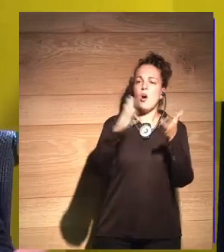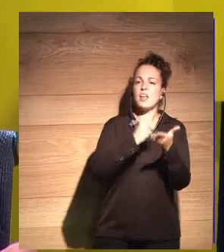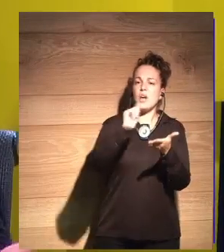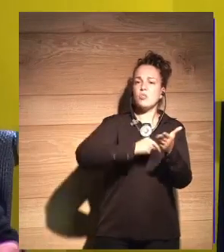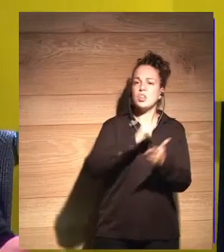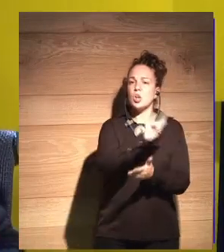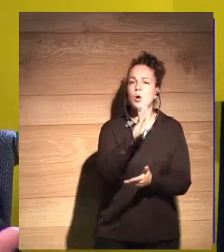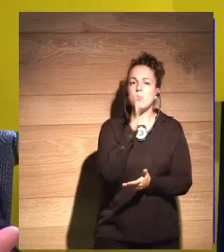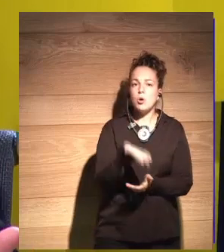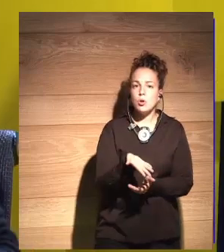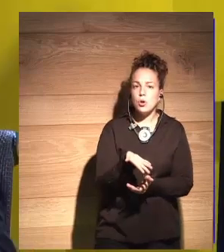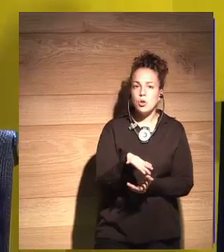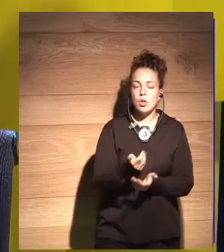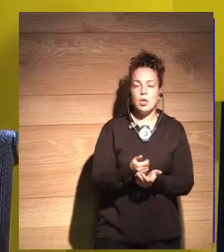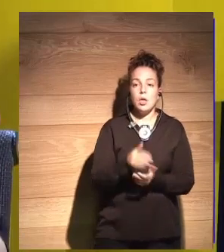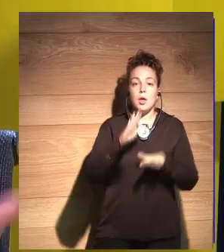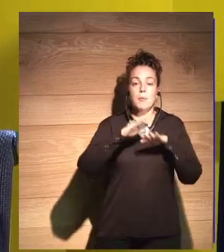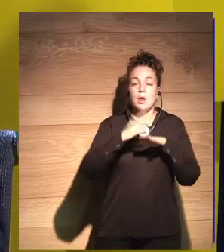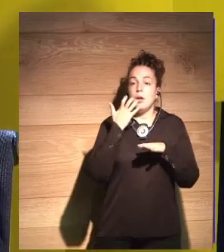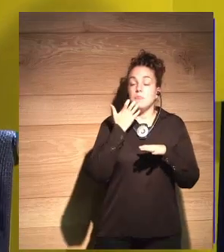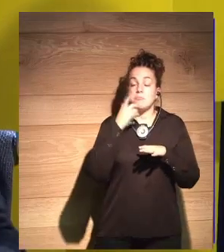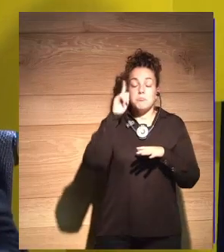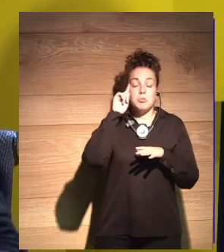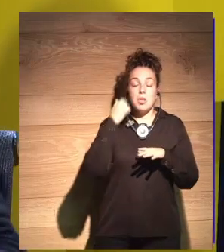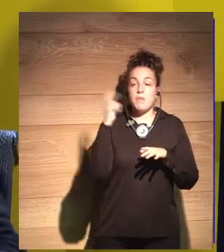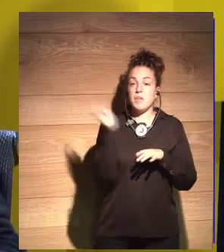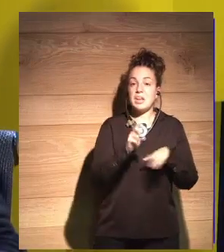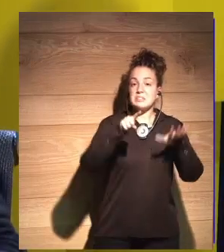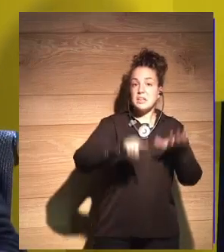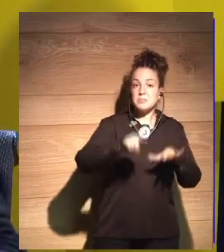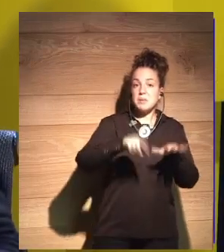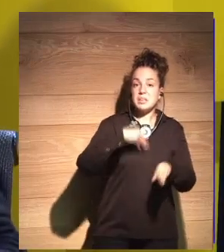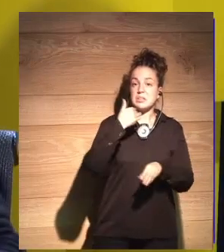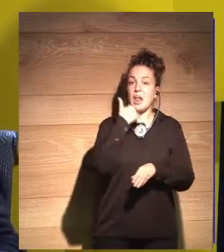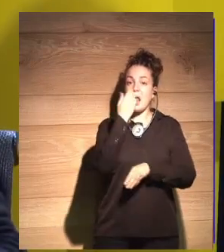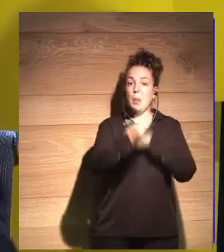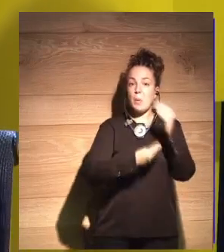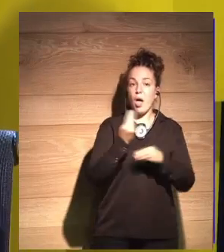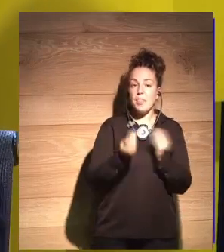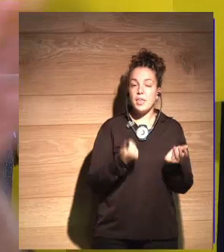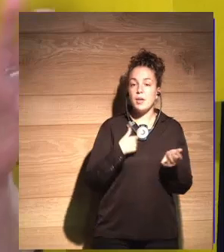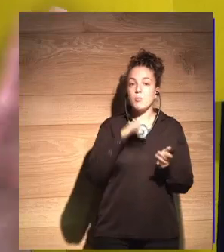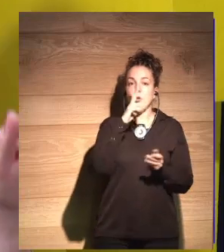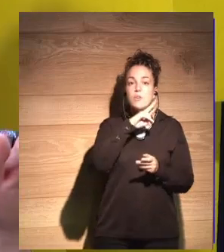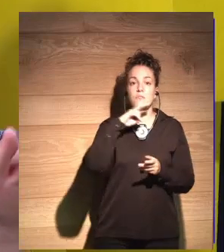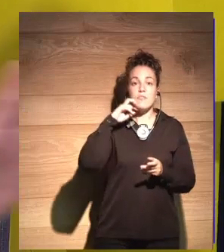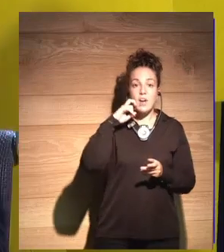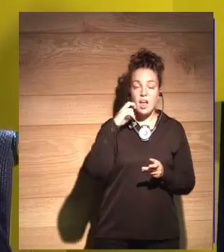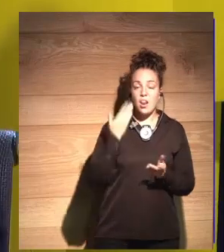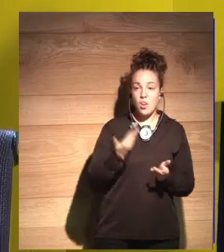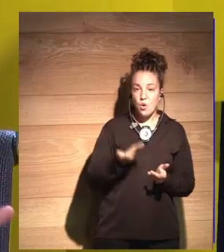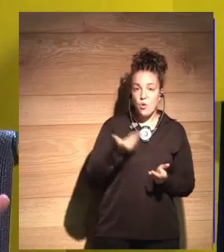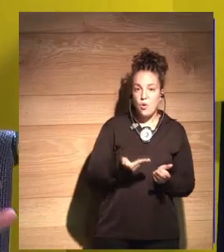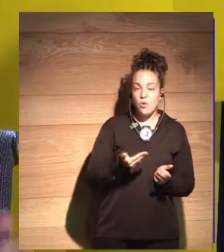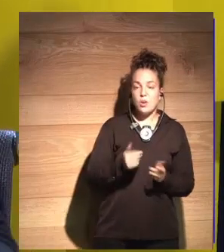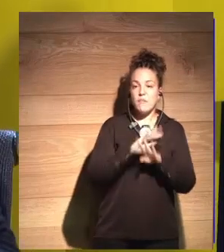in even for 6 months and it's the value of that is null and void now. They